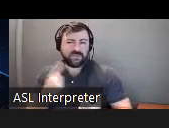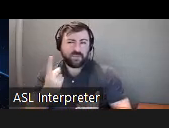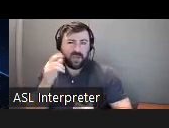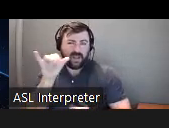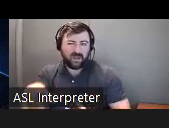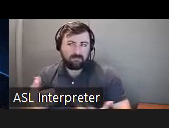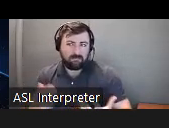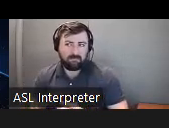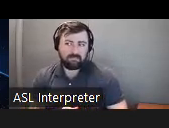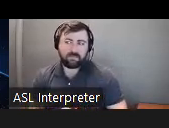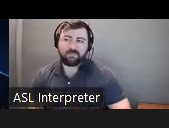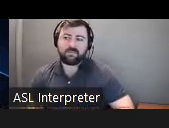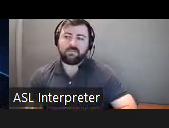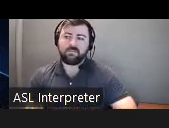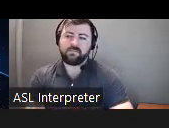that.